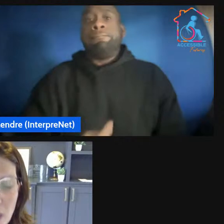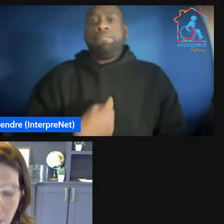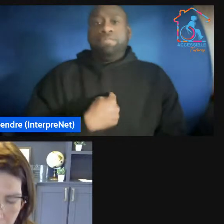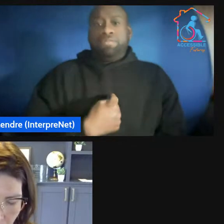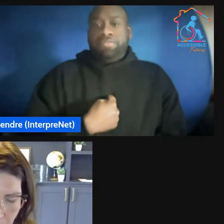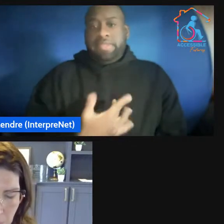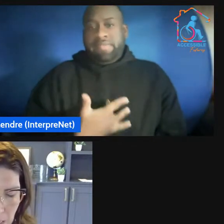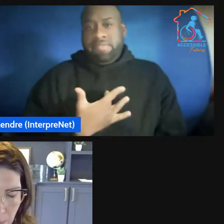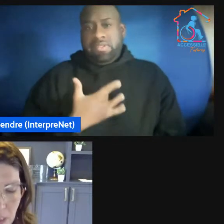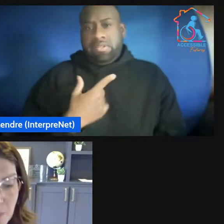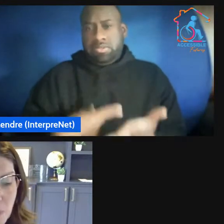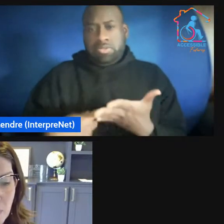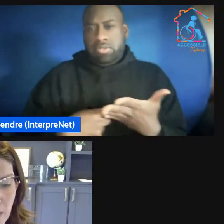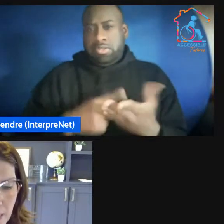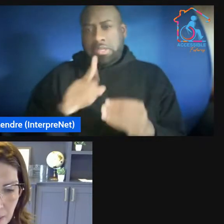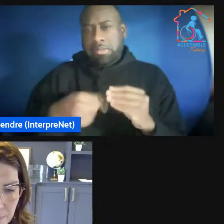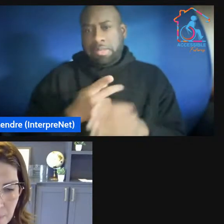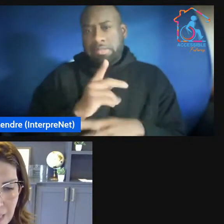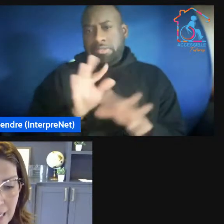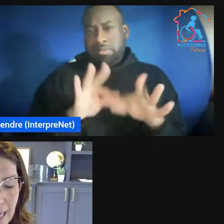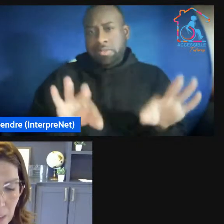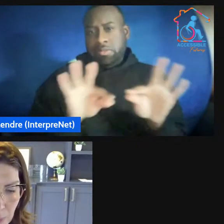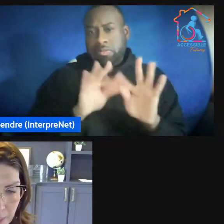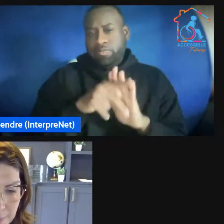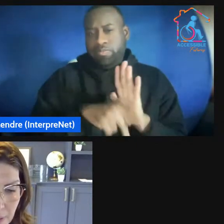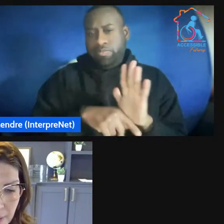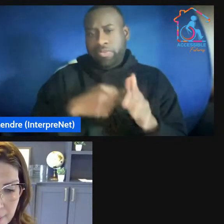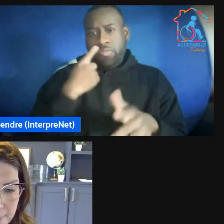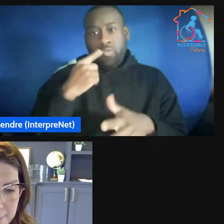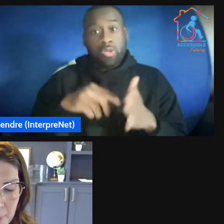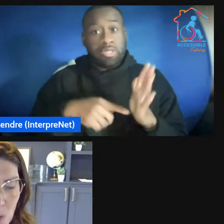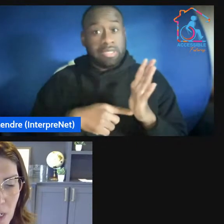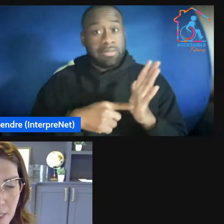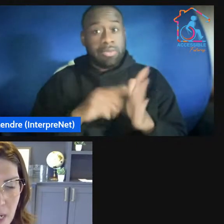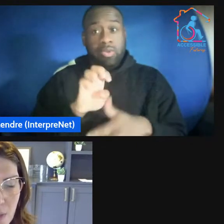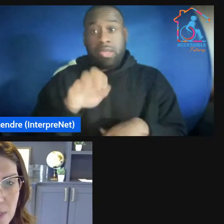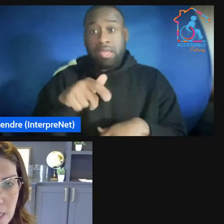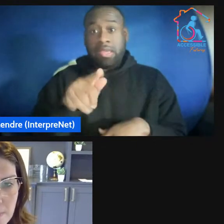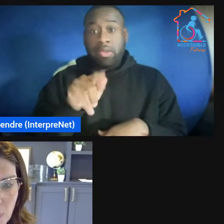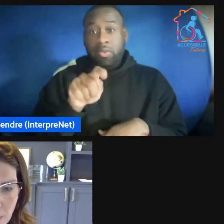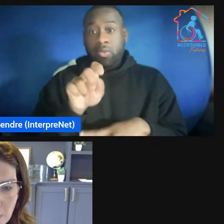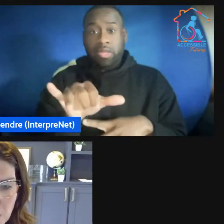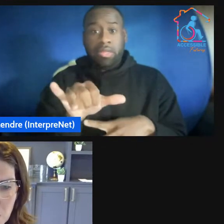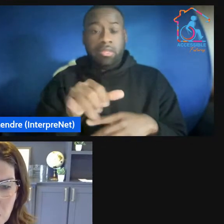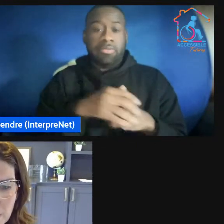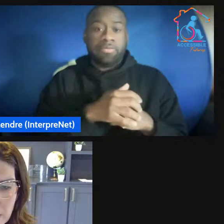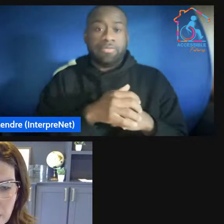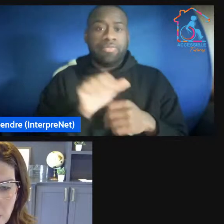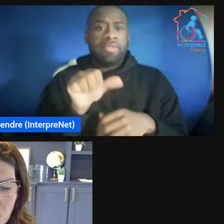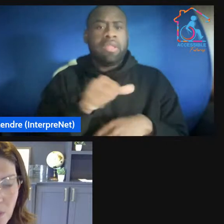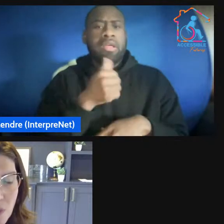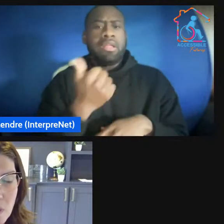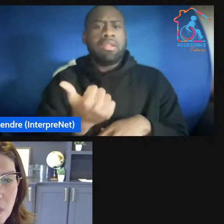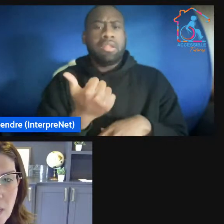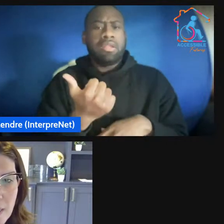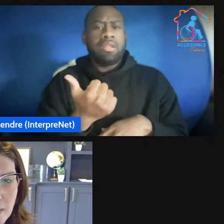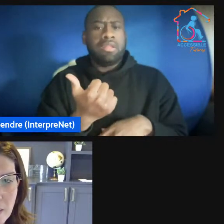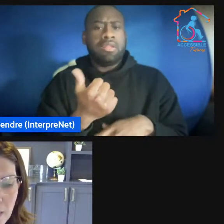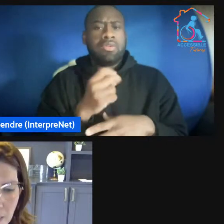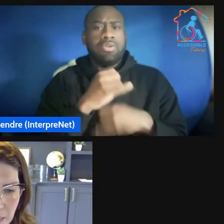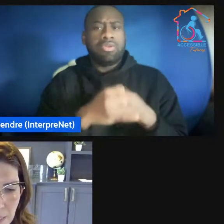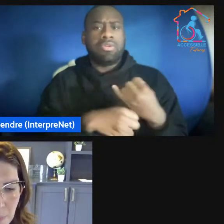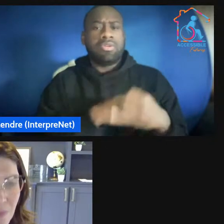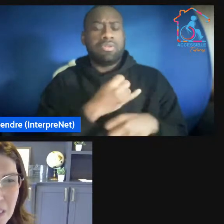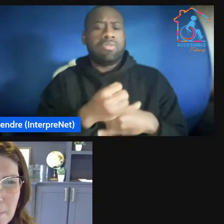we've talked about some key principles like equity. But another key principle in universal design